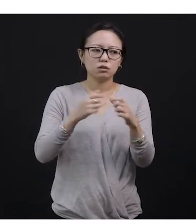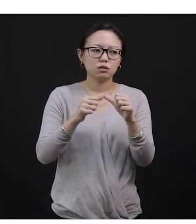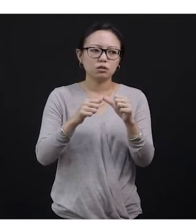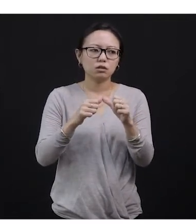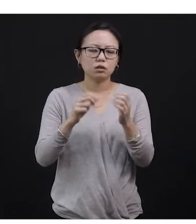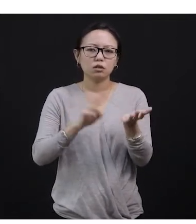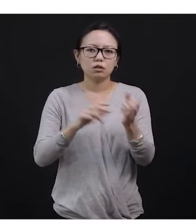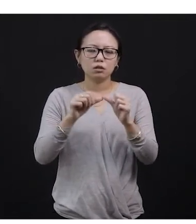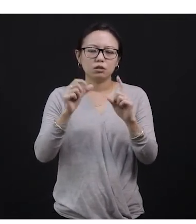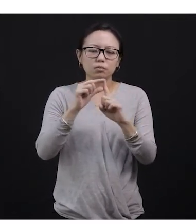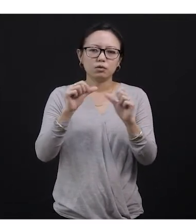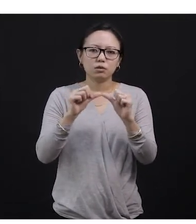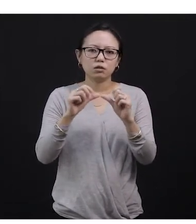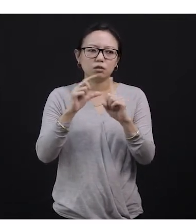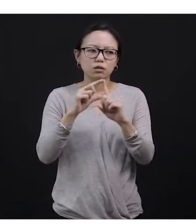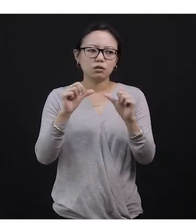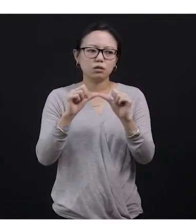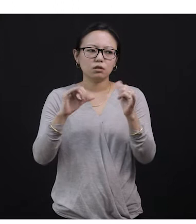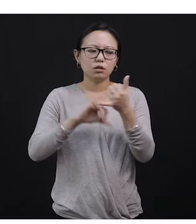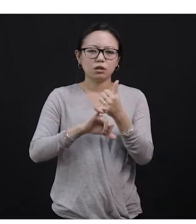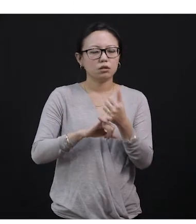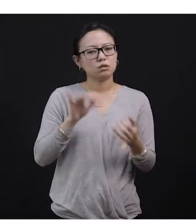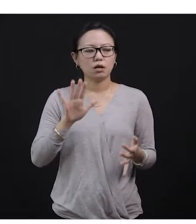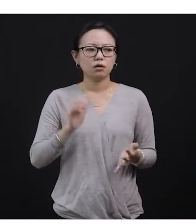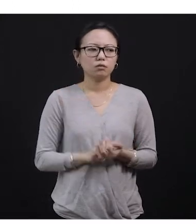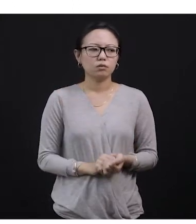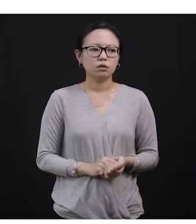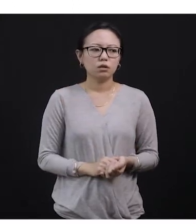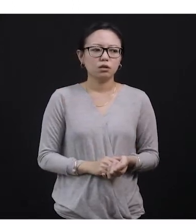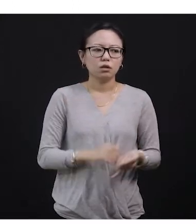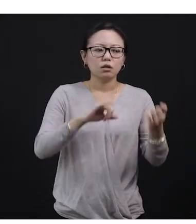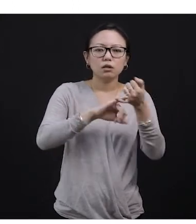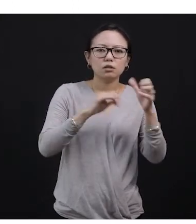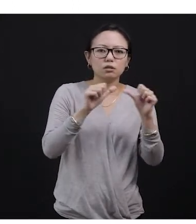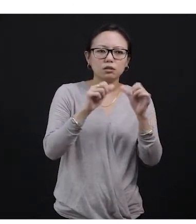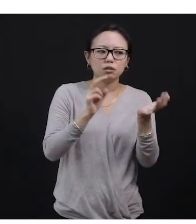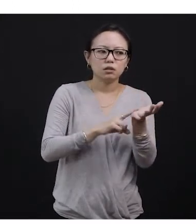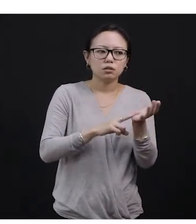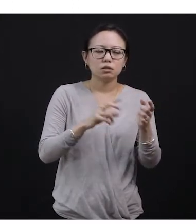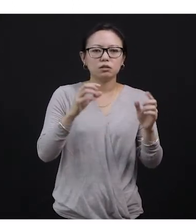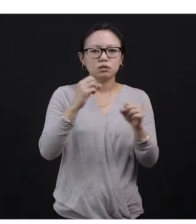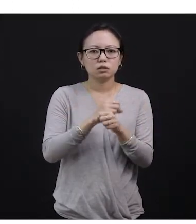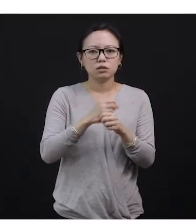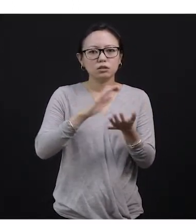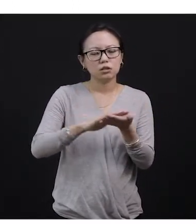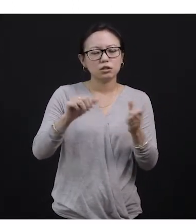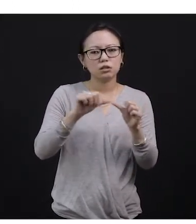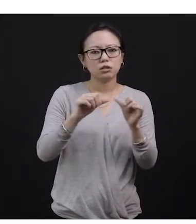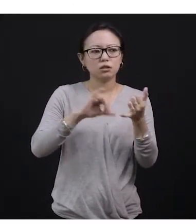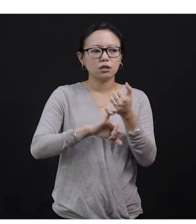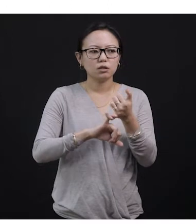also known as the Sanghas, and monarchy. Then the structure of the government